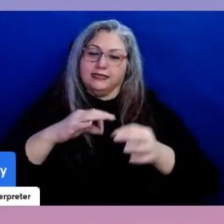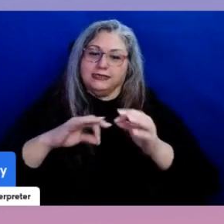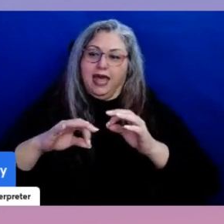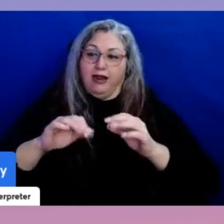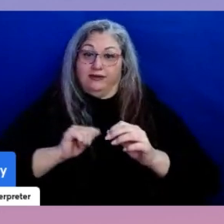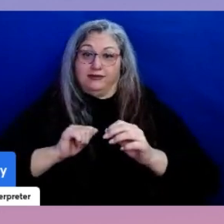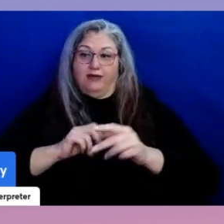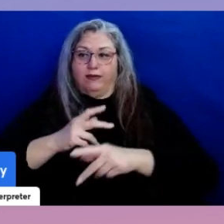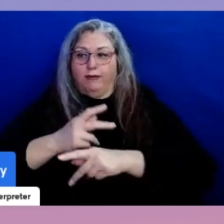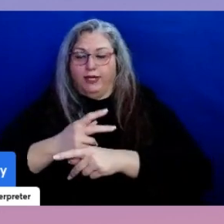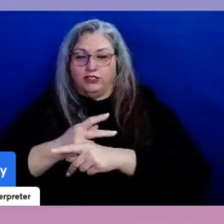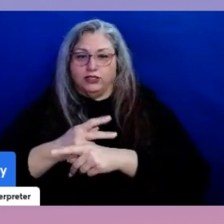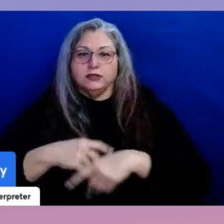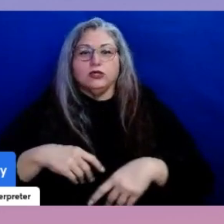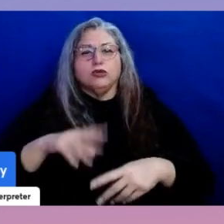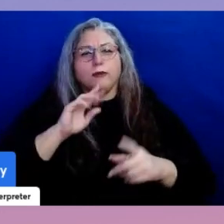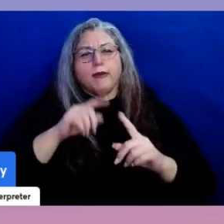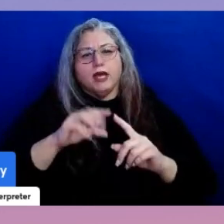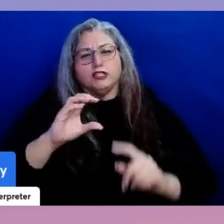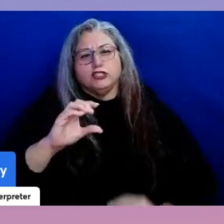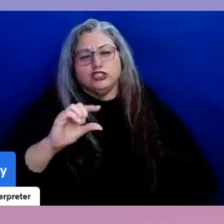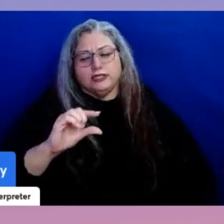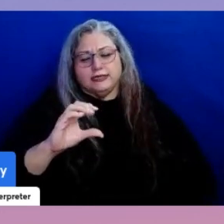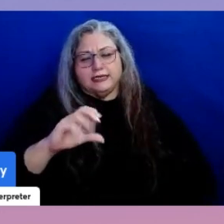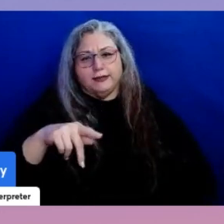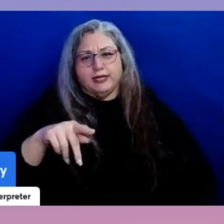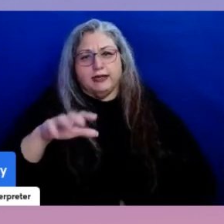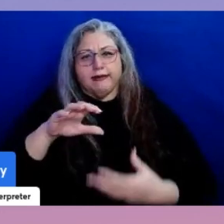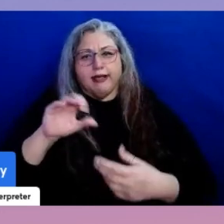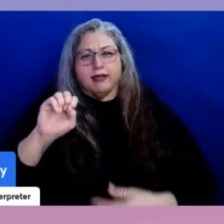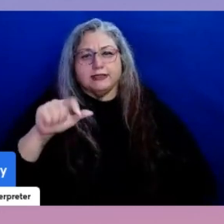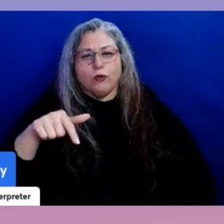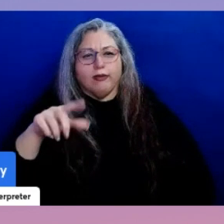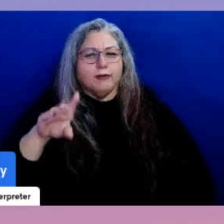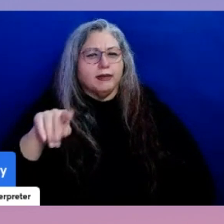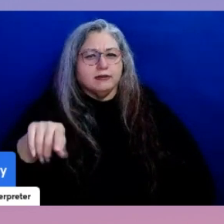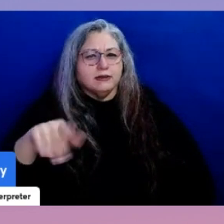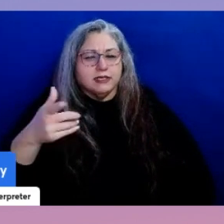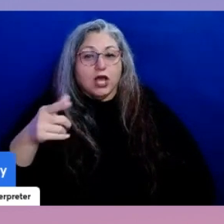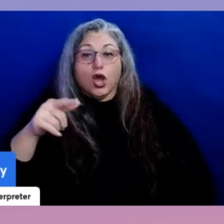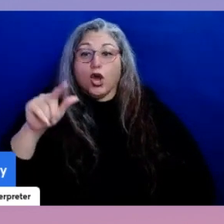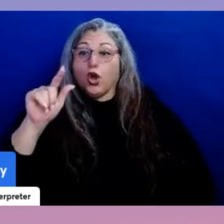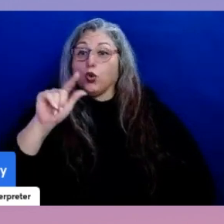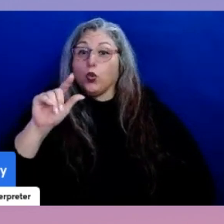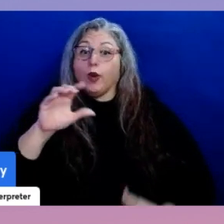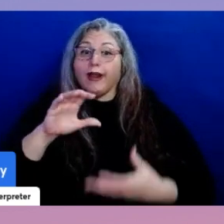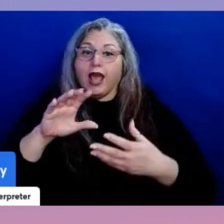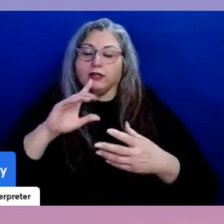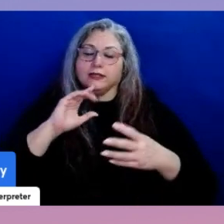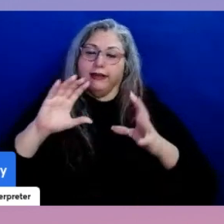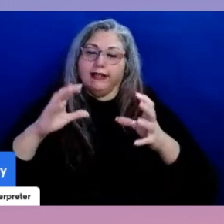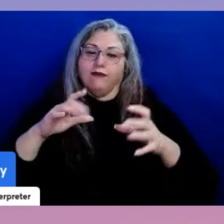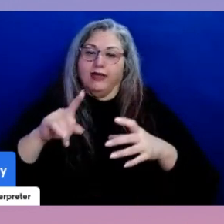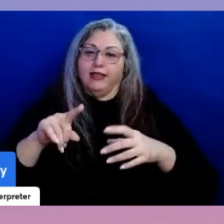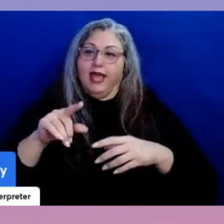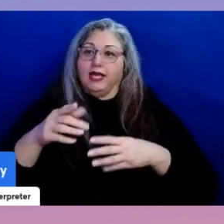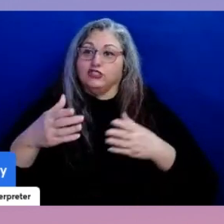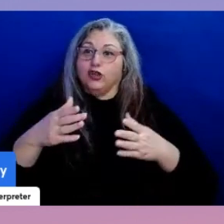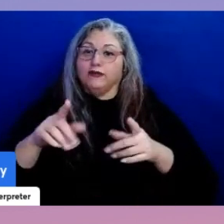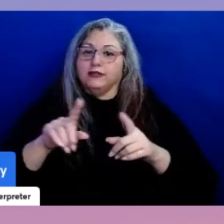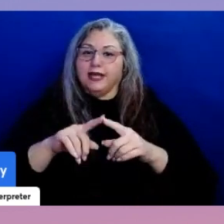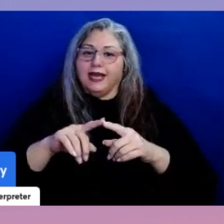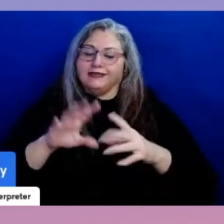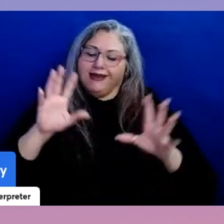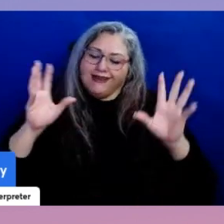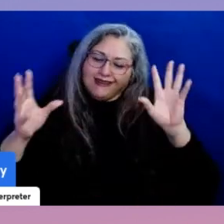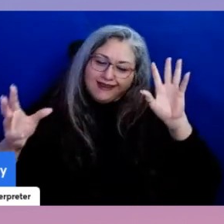Let's talk about GCP's Cloud SQL database. Google Cloud characterizes its Cloud SQL service as a comprehensive,